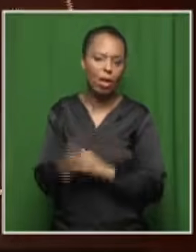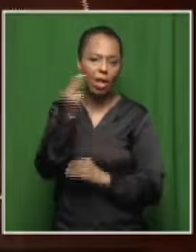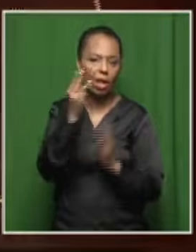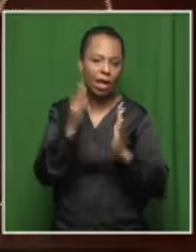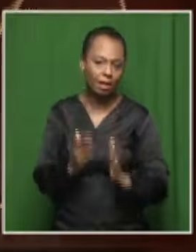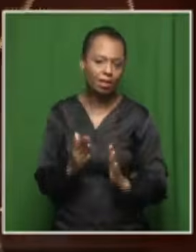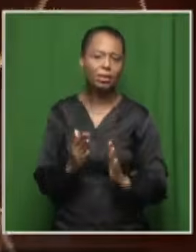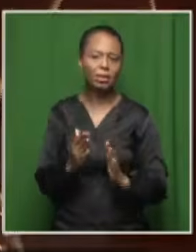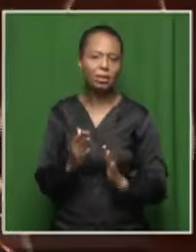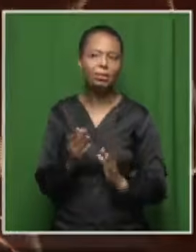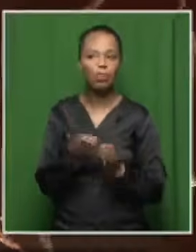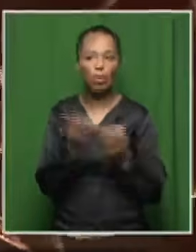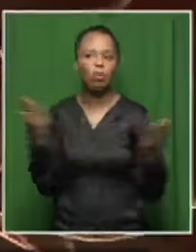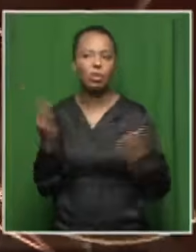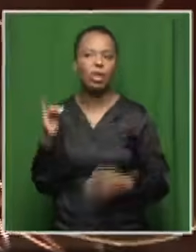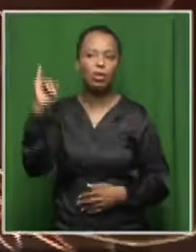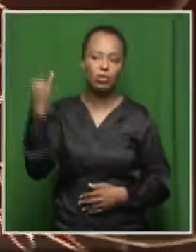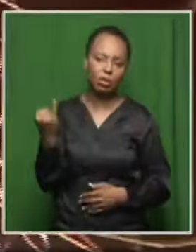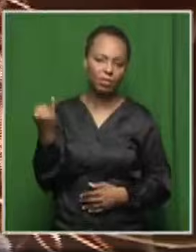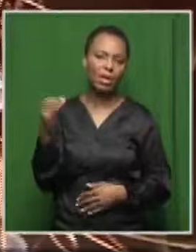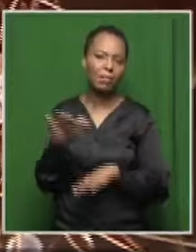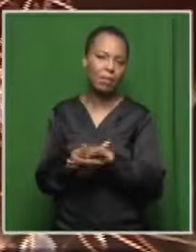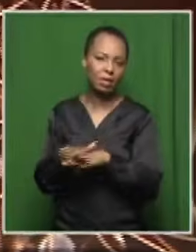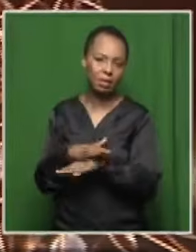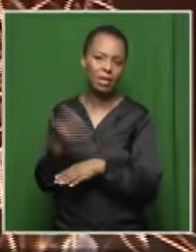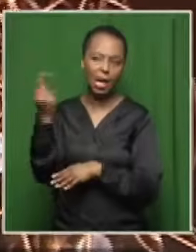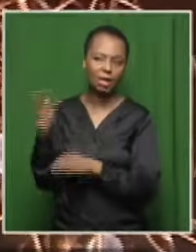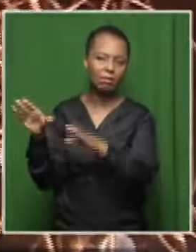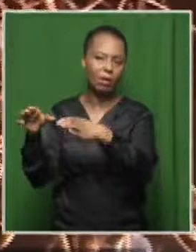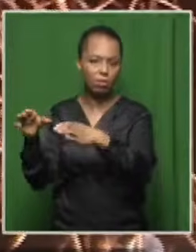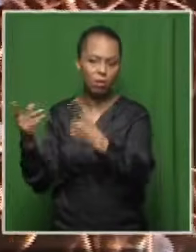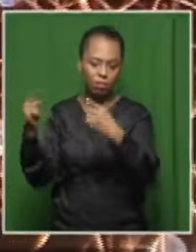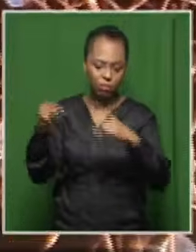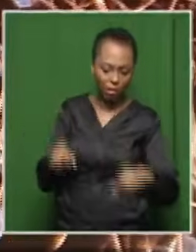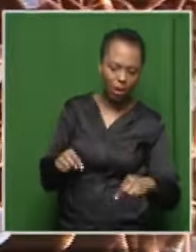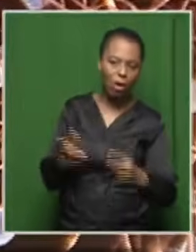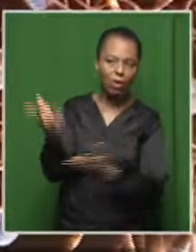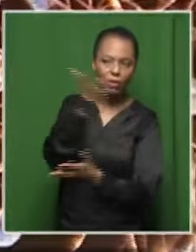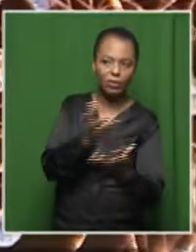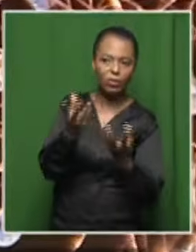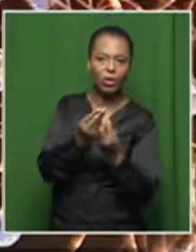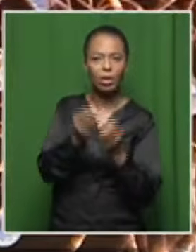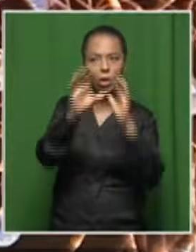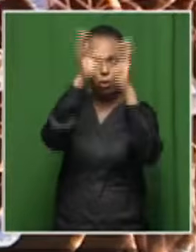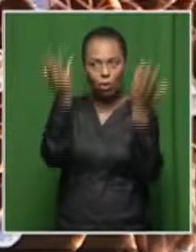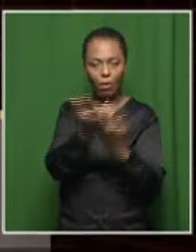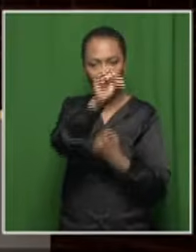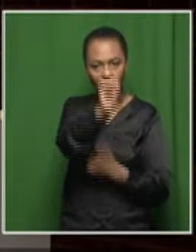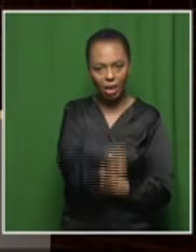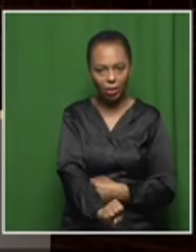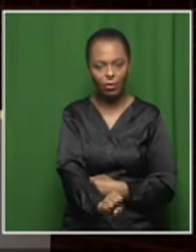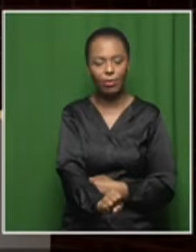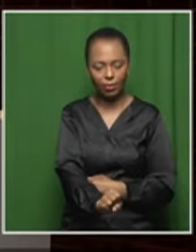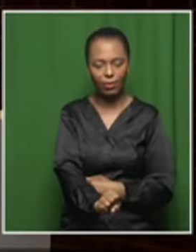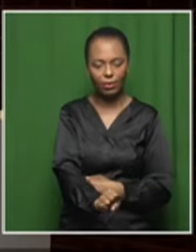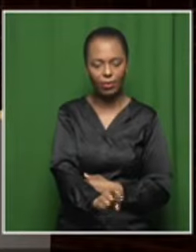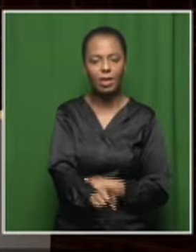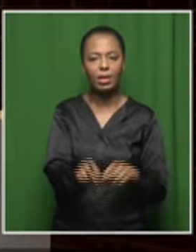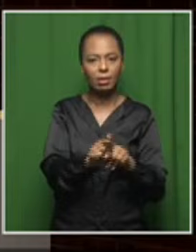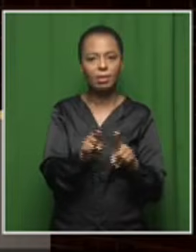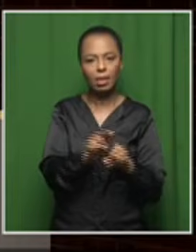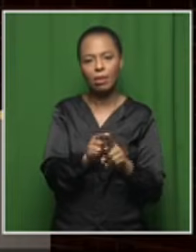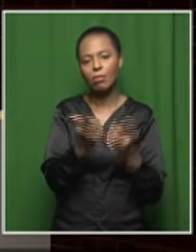see Johannesburg-based artists in conversation with other artists from the global south, modernists in conversation with